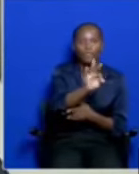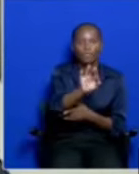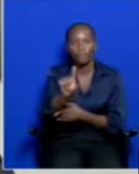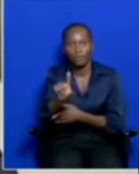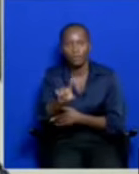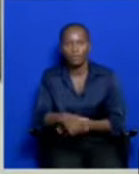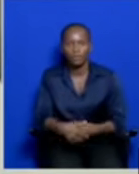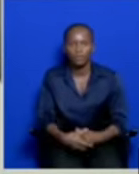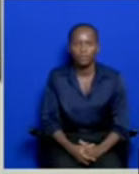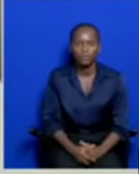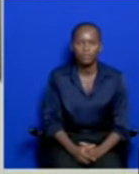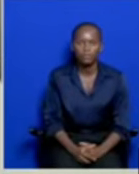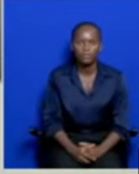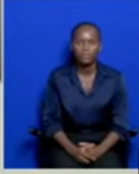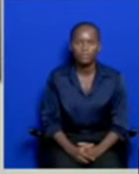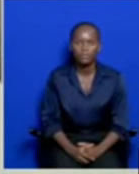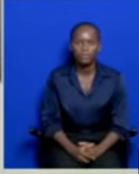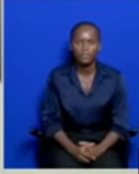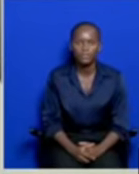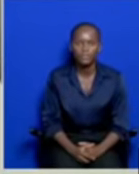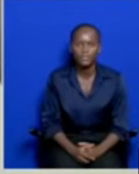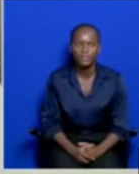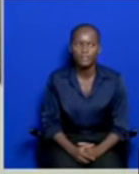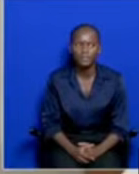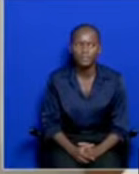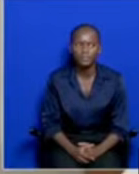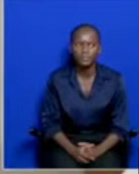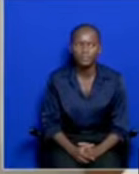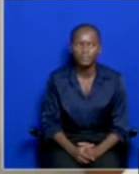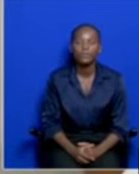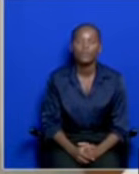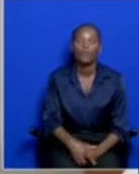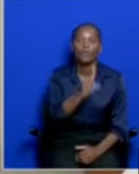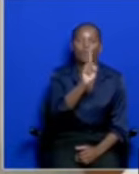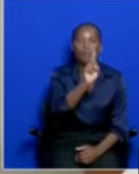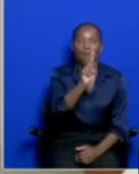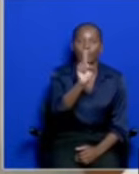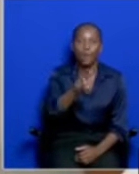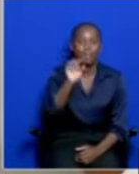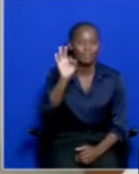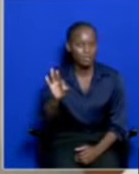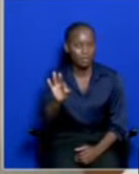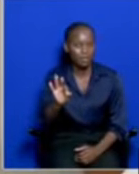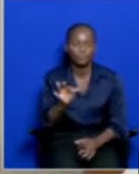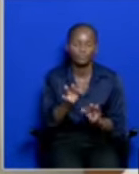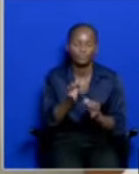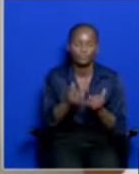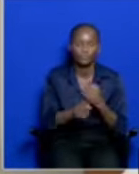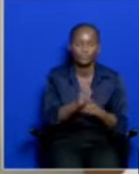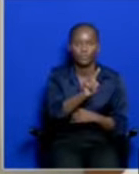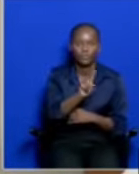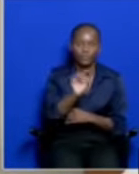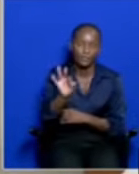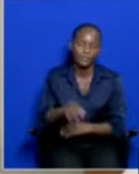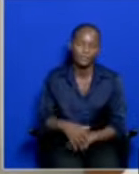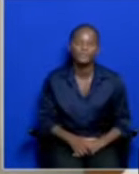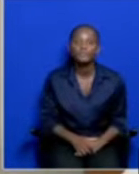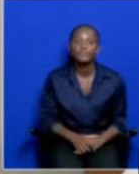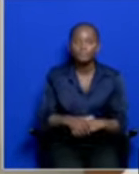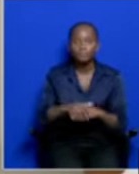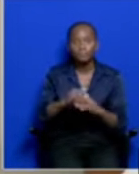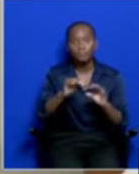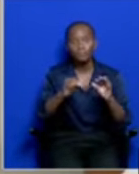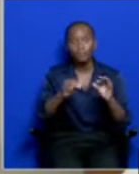Yes, I'm there. I see at the bottom of page 1-3, Ms. Stalls notes